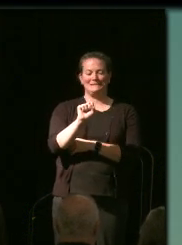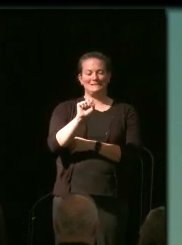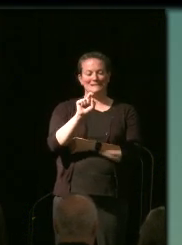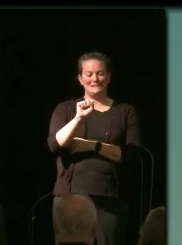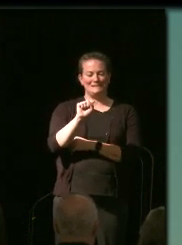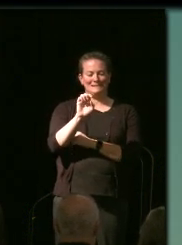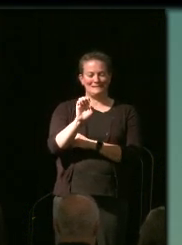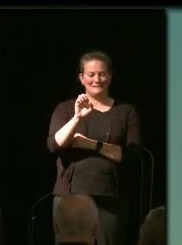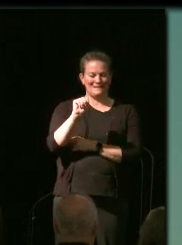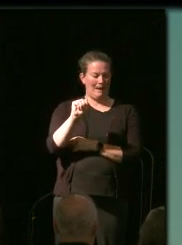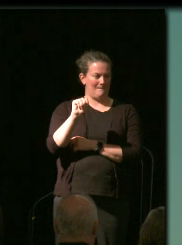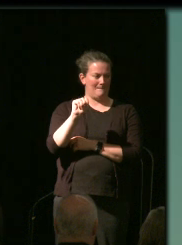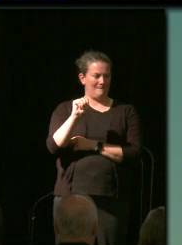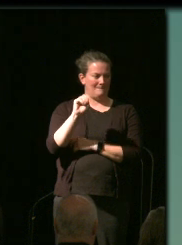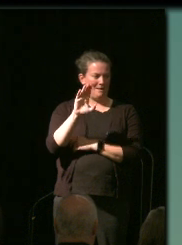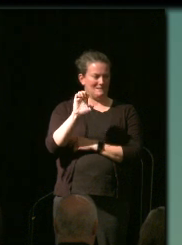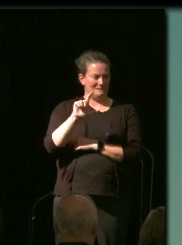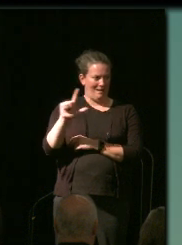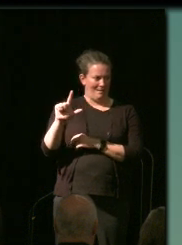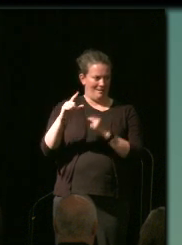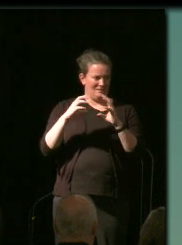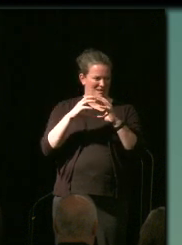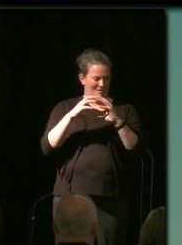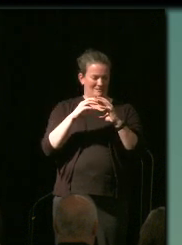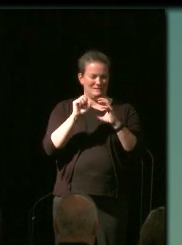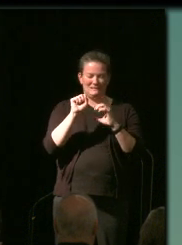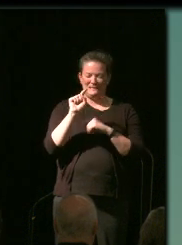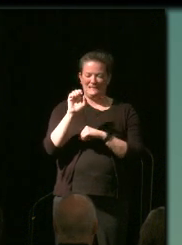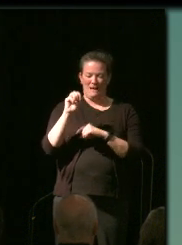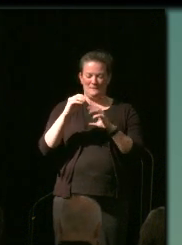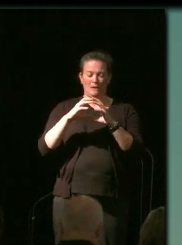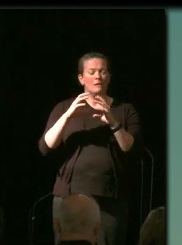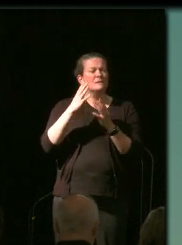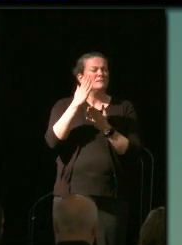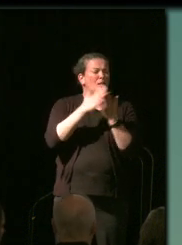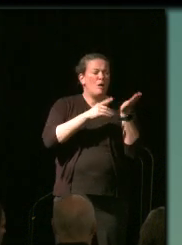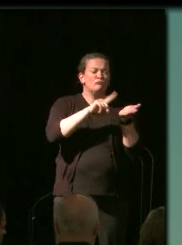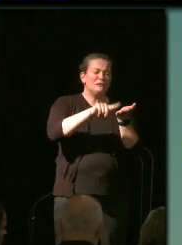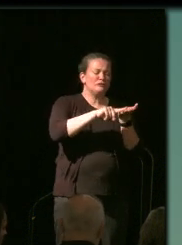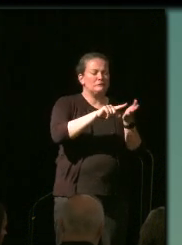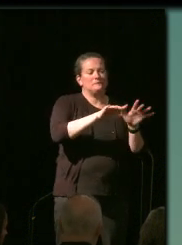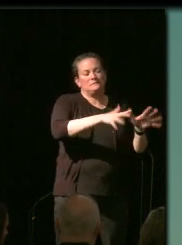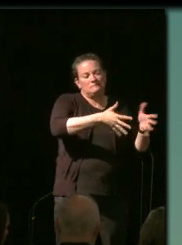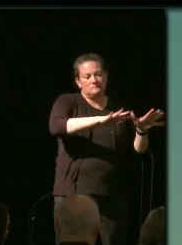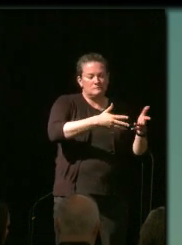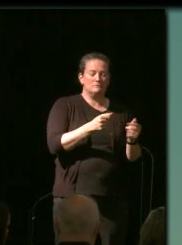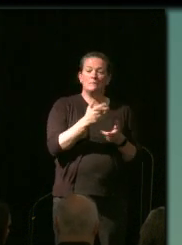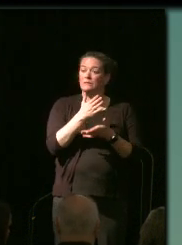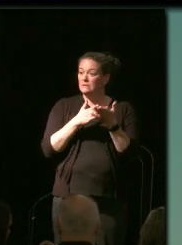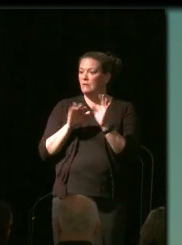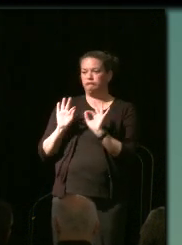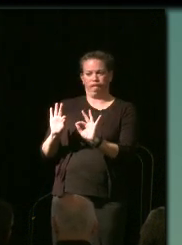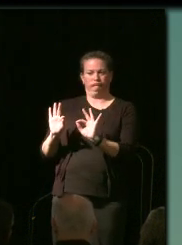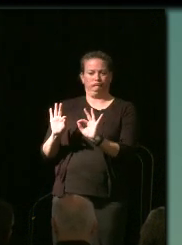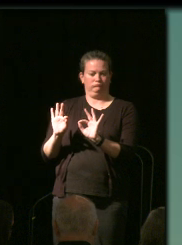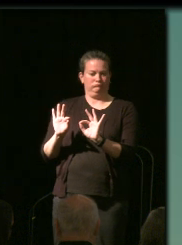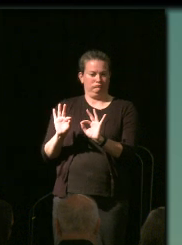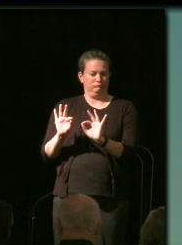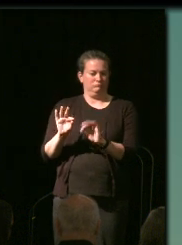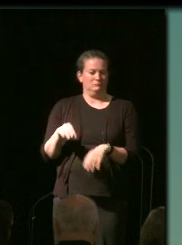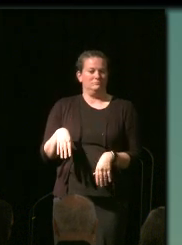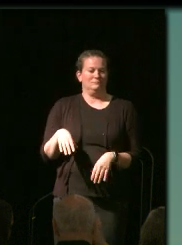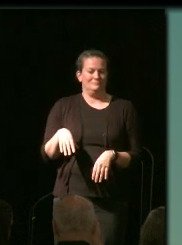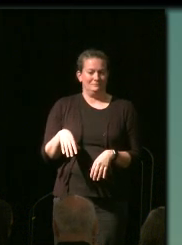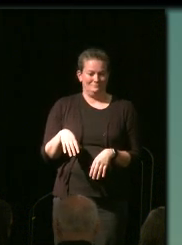cell, and some of that stuff about stem cells is not great, right? I think there's a big difference with where jCyte is.